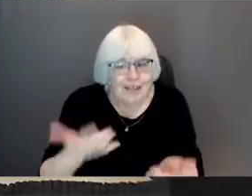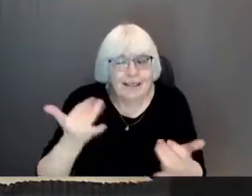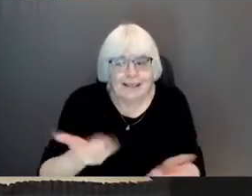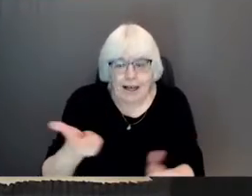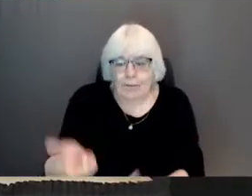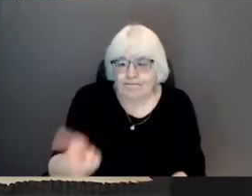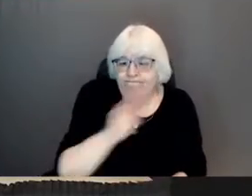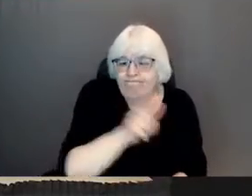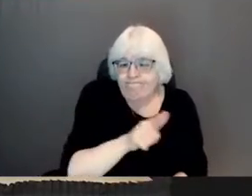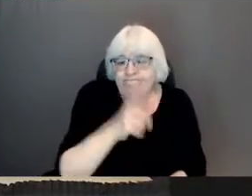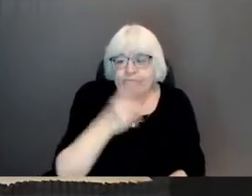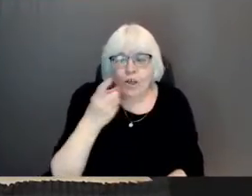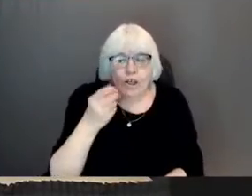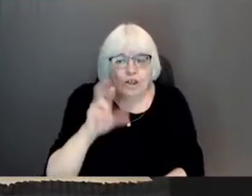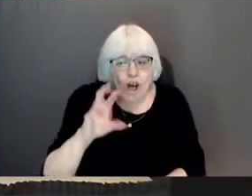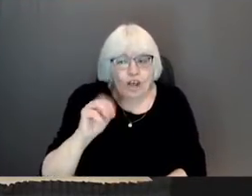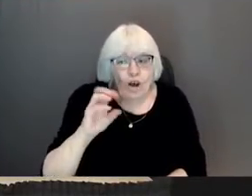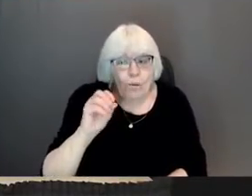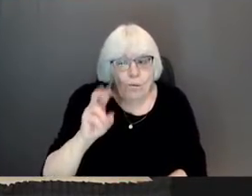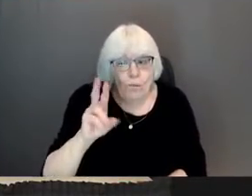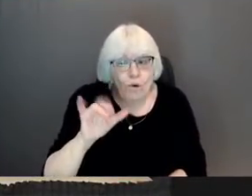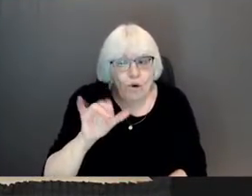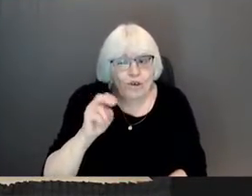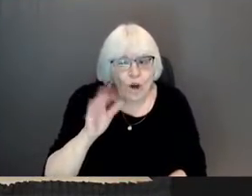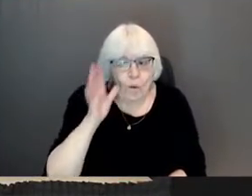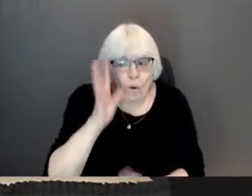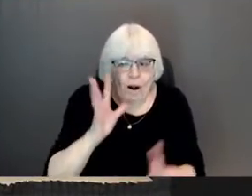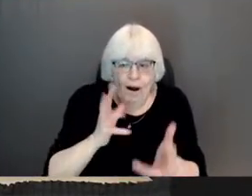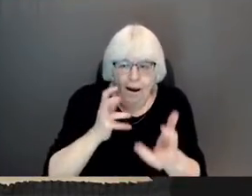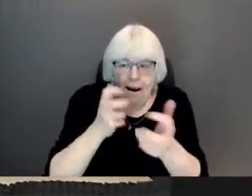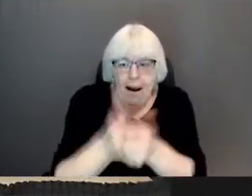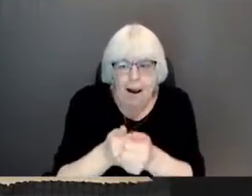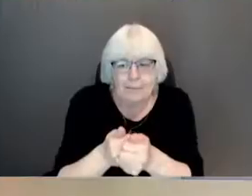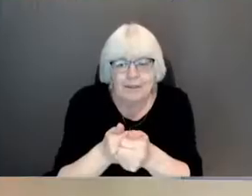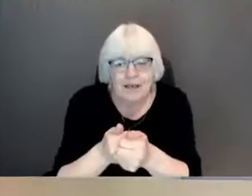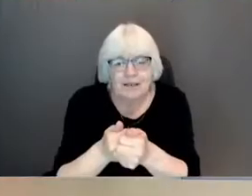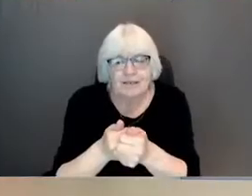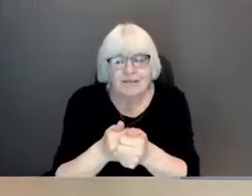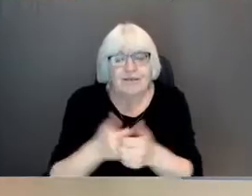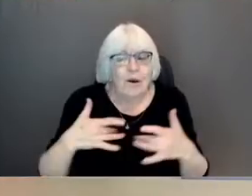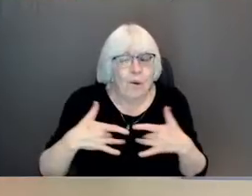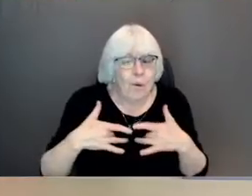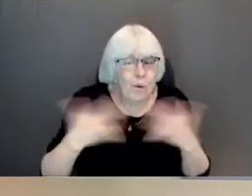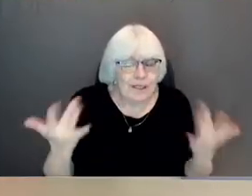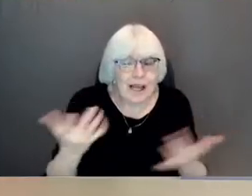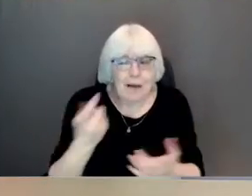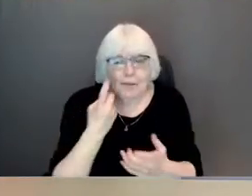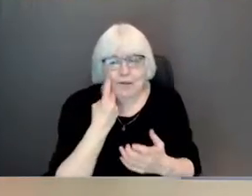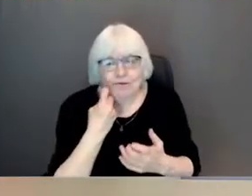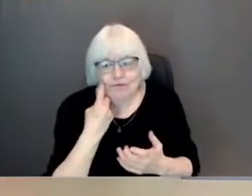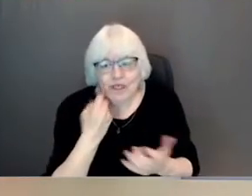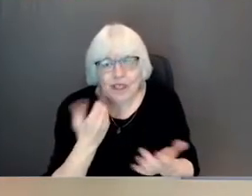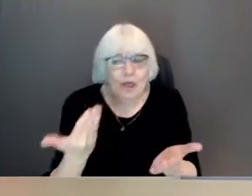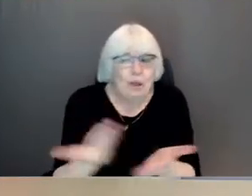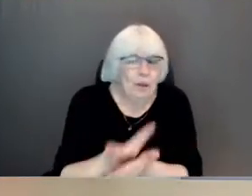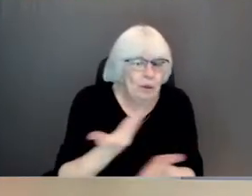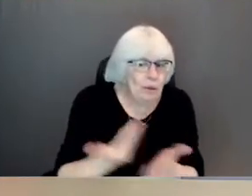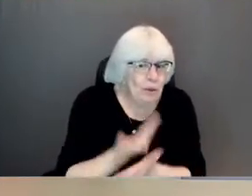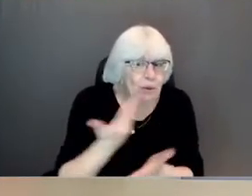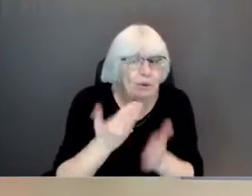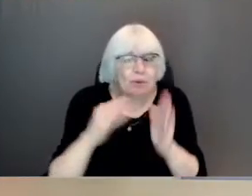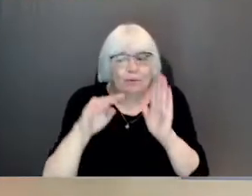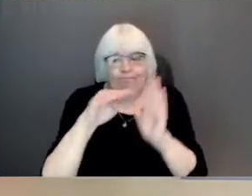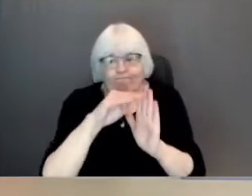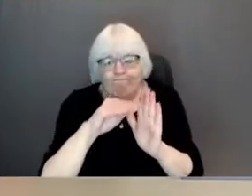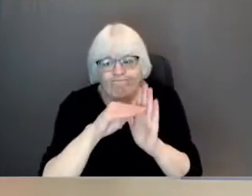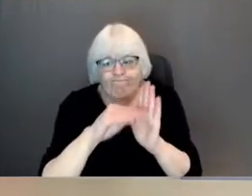of masking and isolation and other areas. So over to you, Dr. Morrison. Thank you, Premier. Good afternoon.